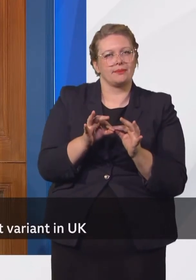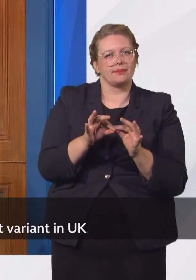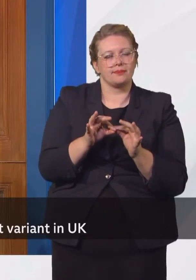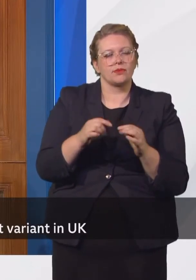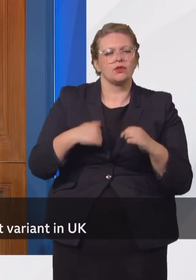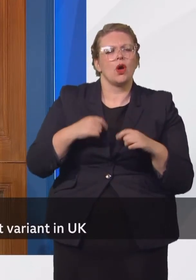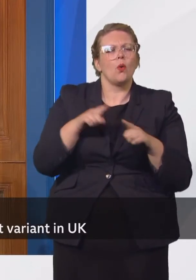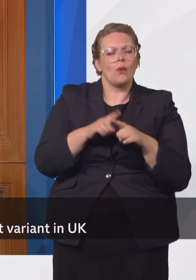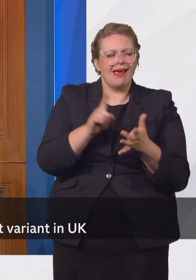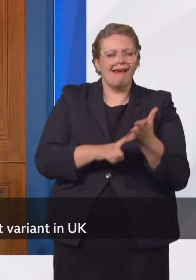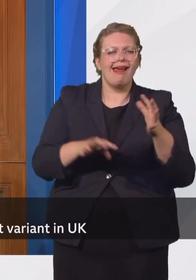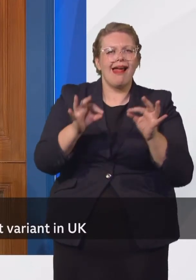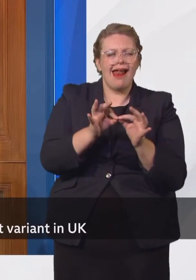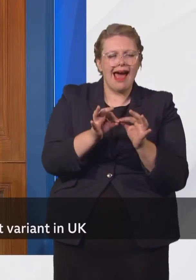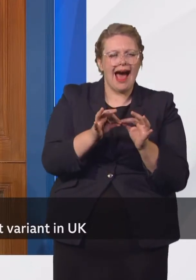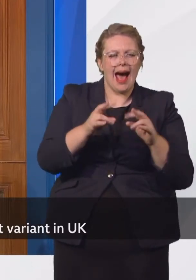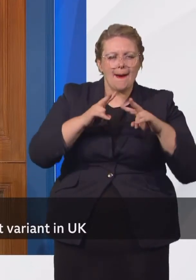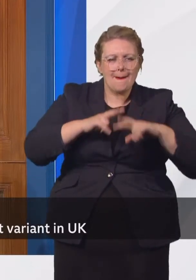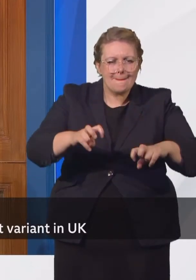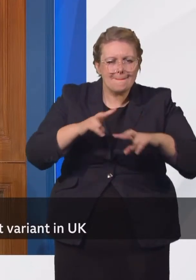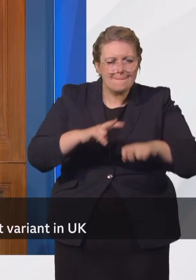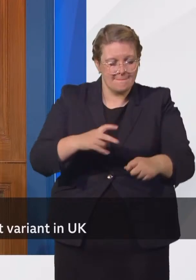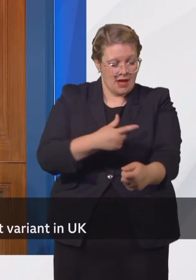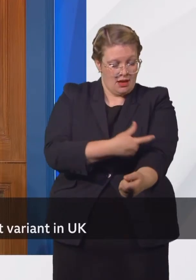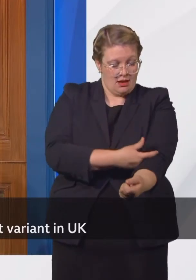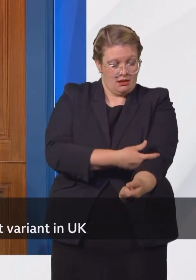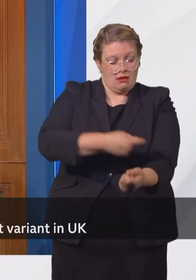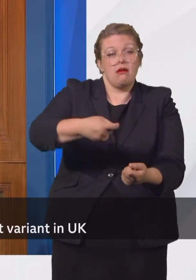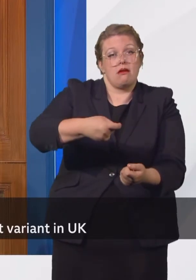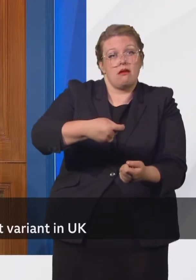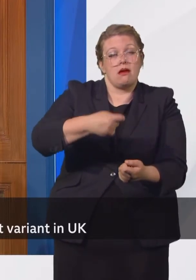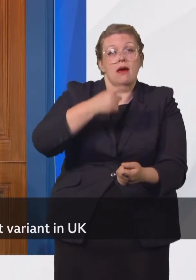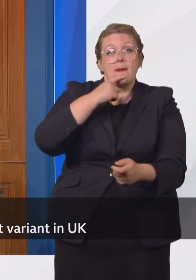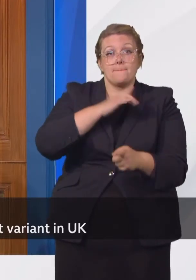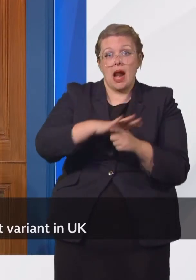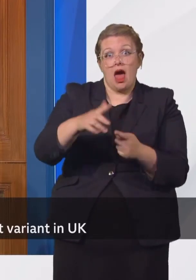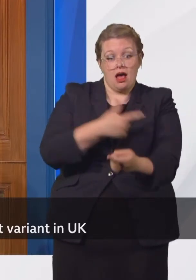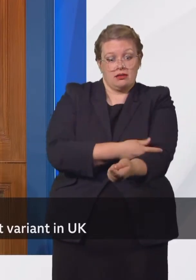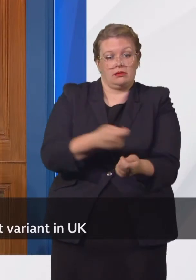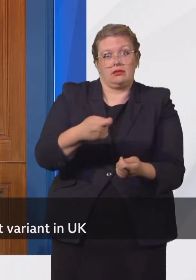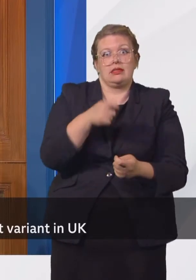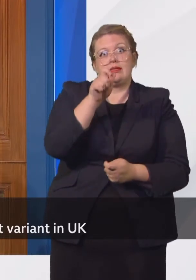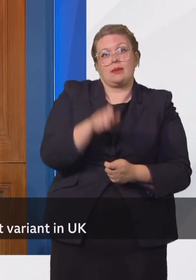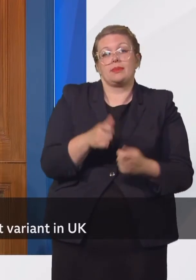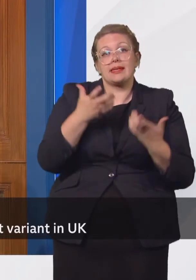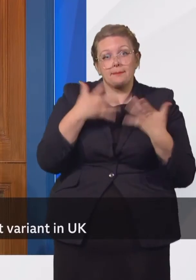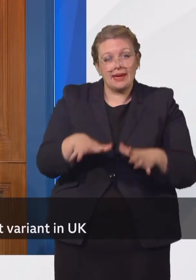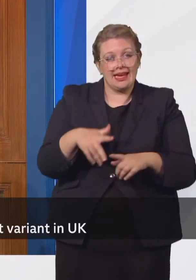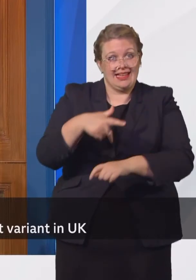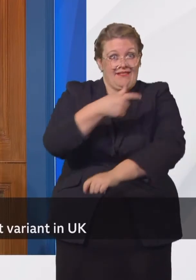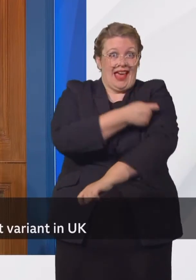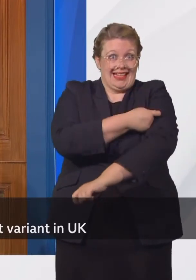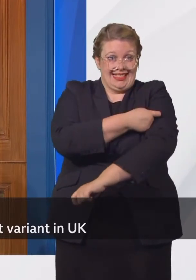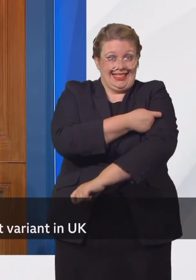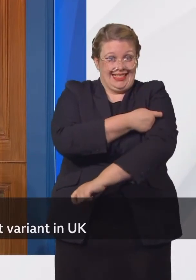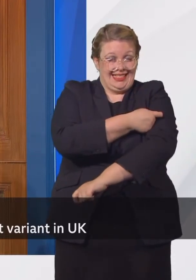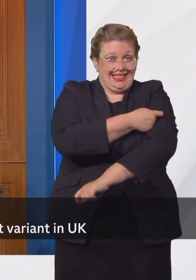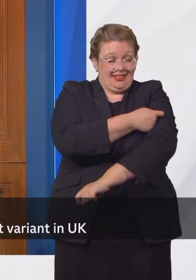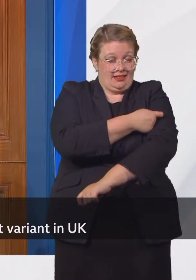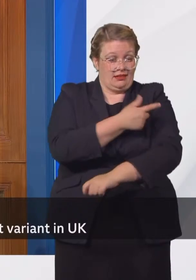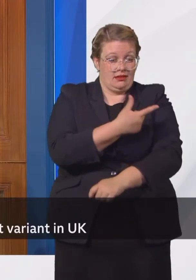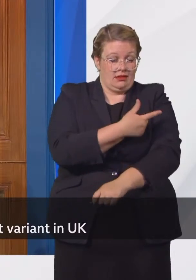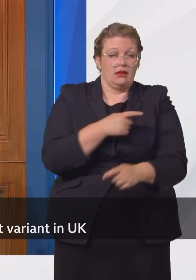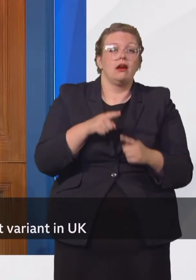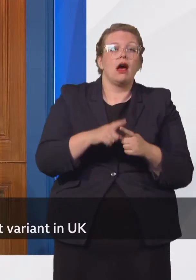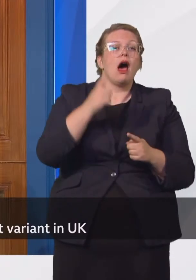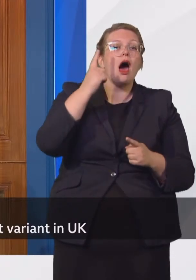they take blood with antibodies from people who've had the vaccine, and we can run that blood, that